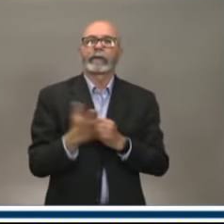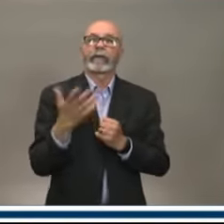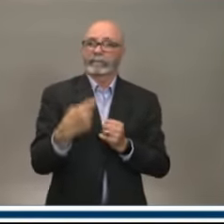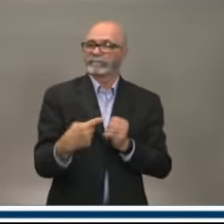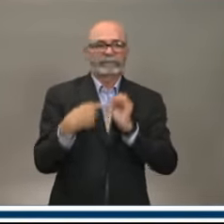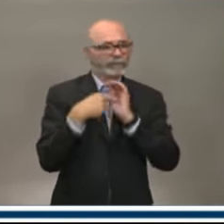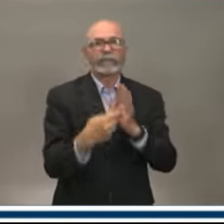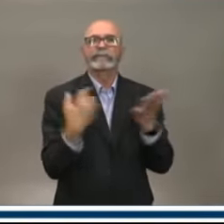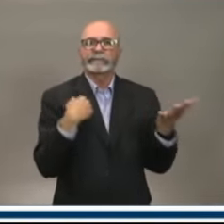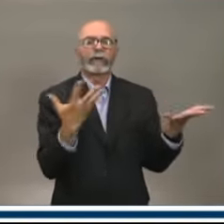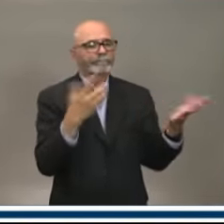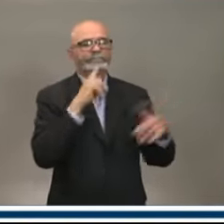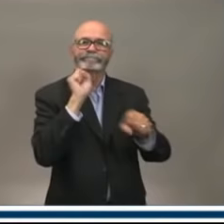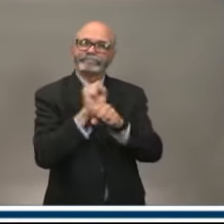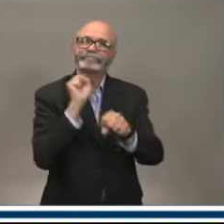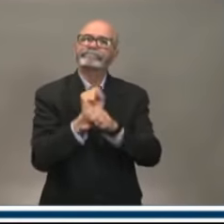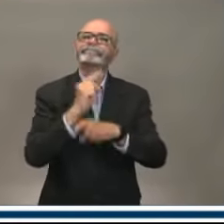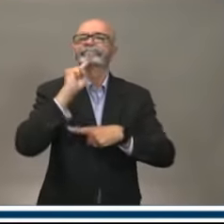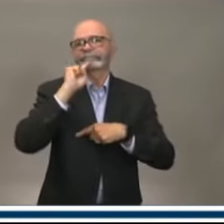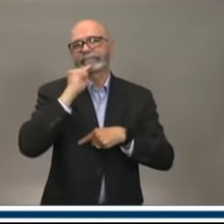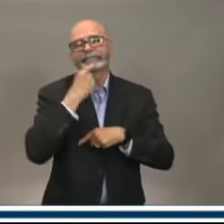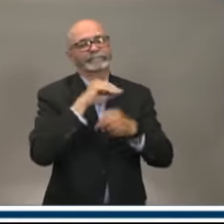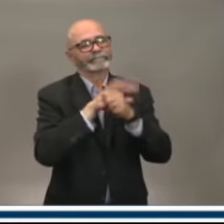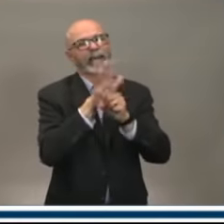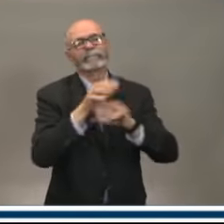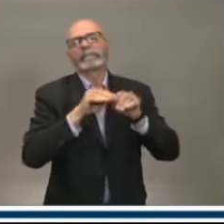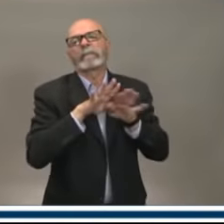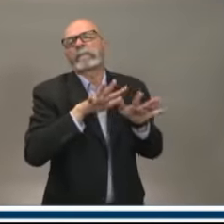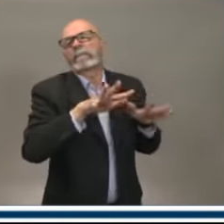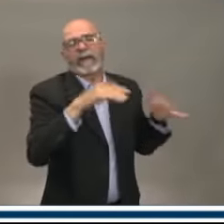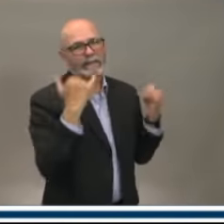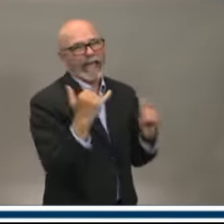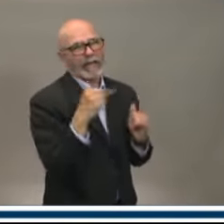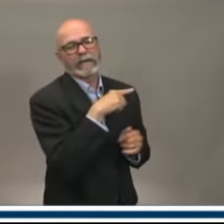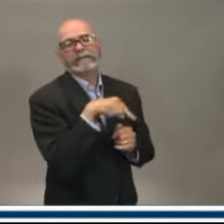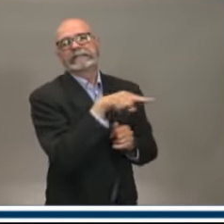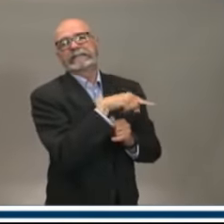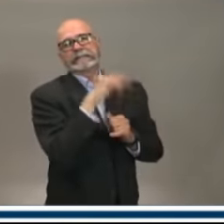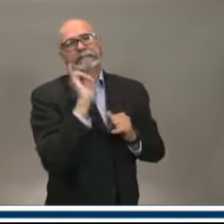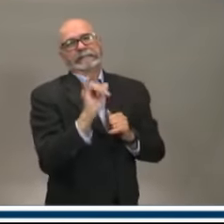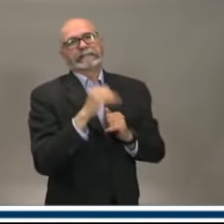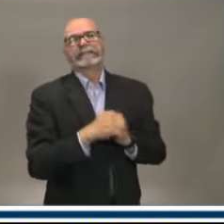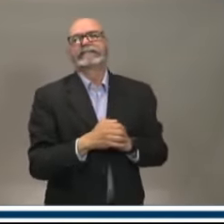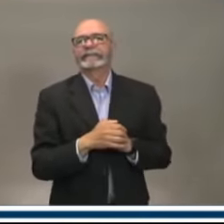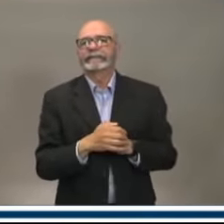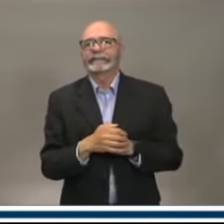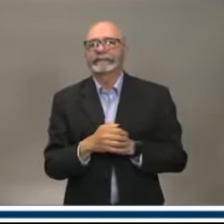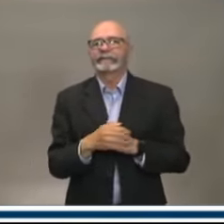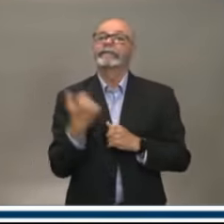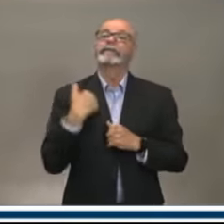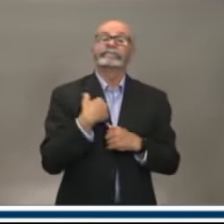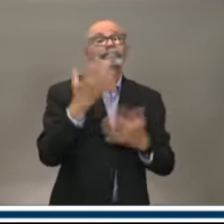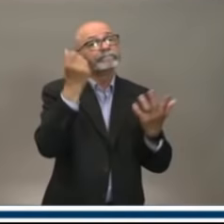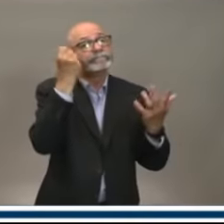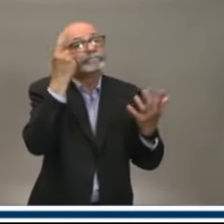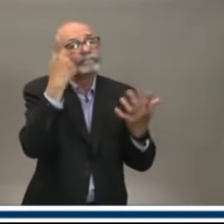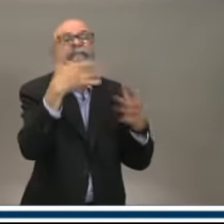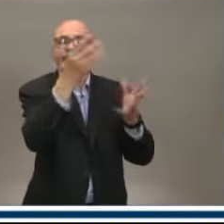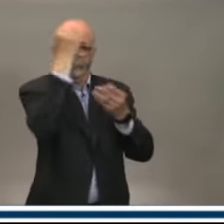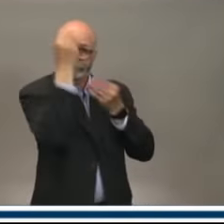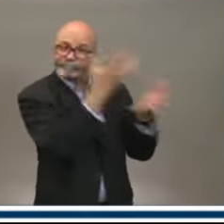virus. But I'm pleased to be able to report that, as the Premier said today, we only have,